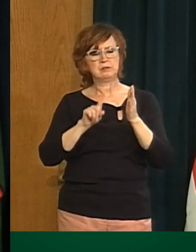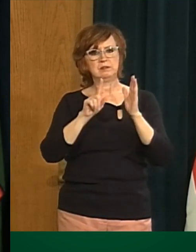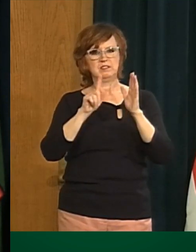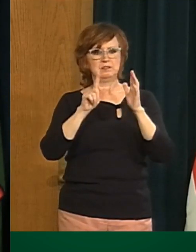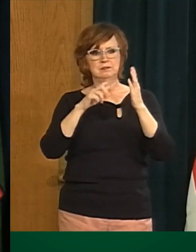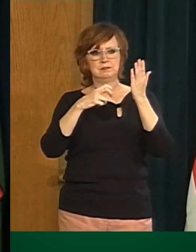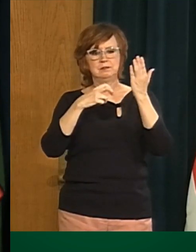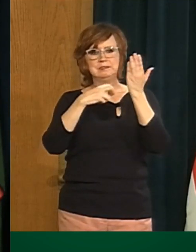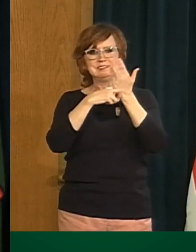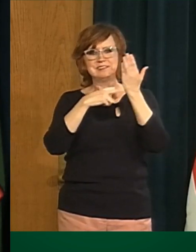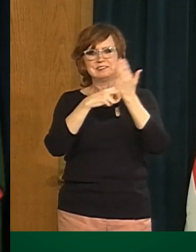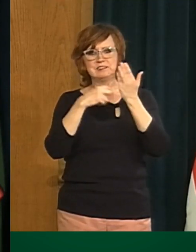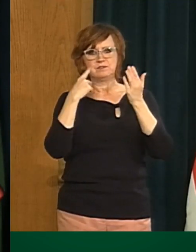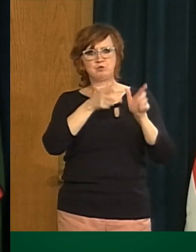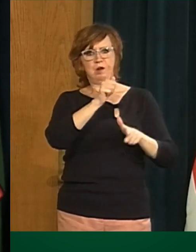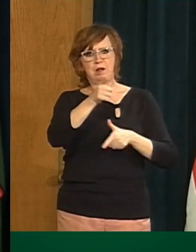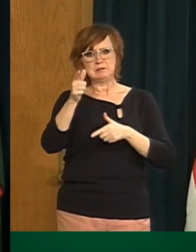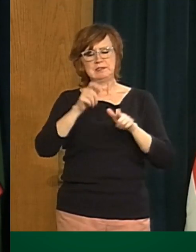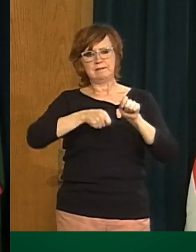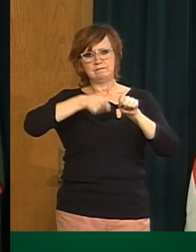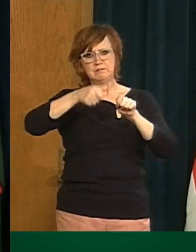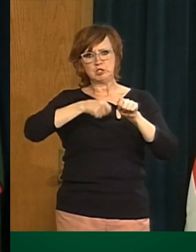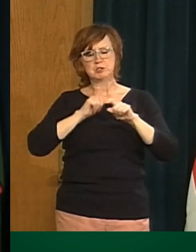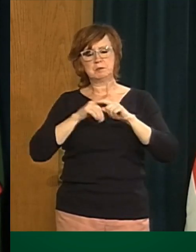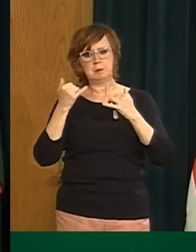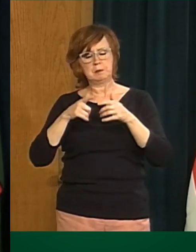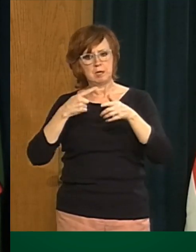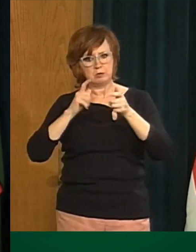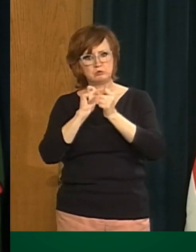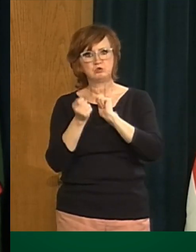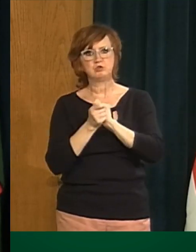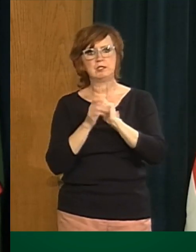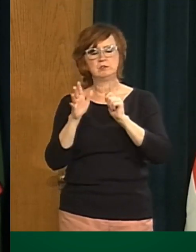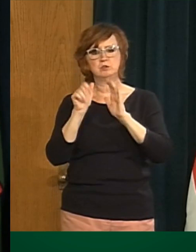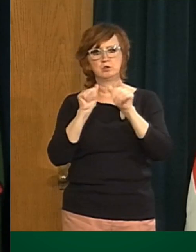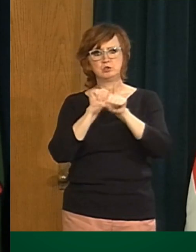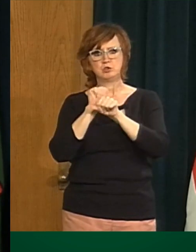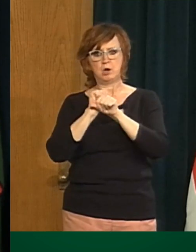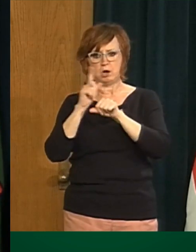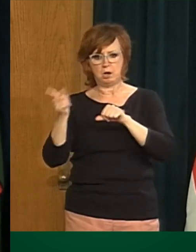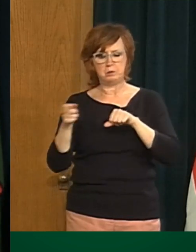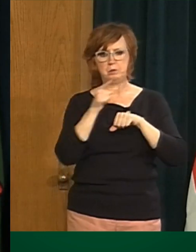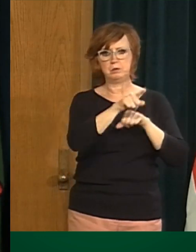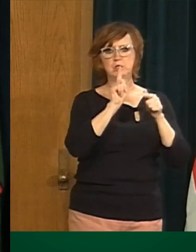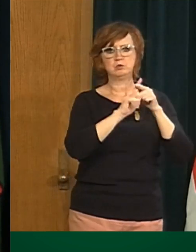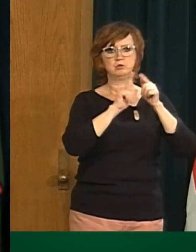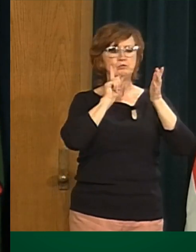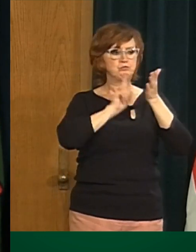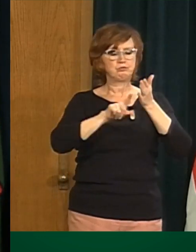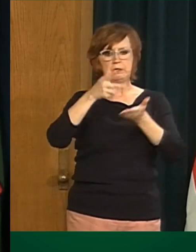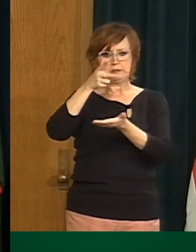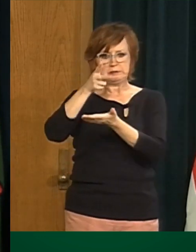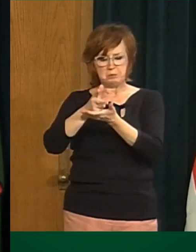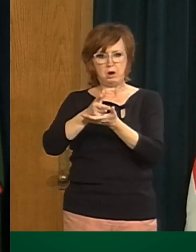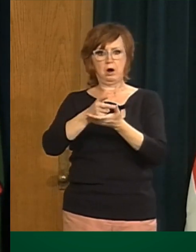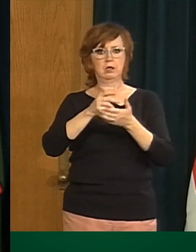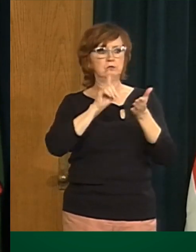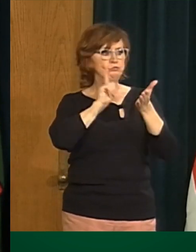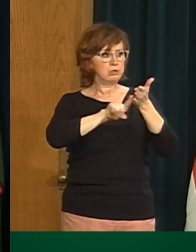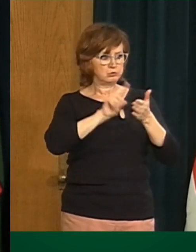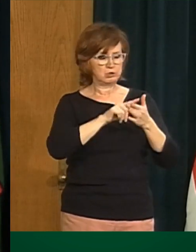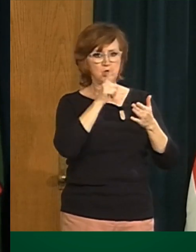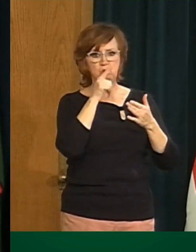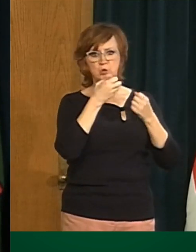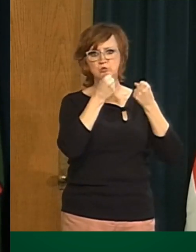particular in the northwest, to ensure that we are working alongside community members, and this is how it is in the Loche right